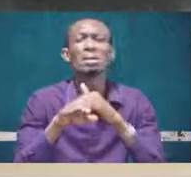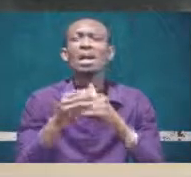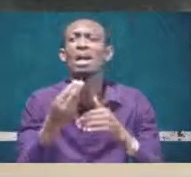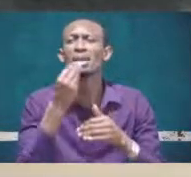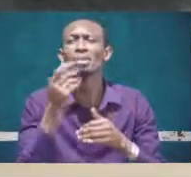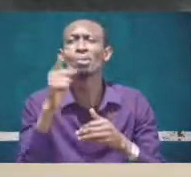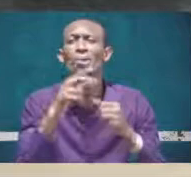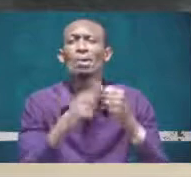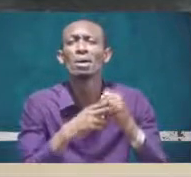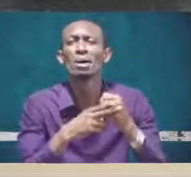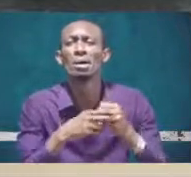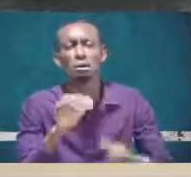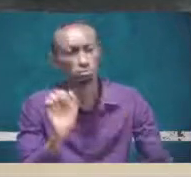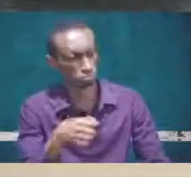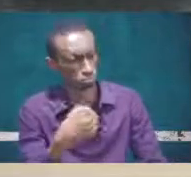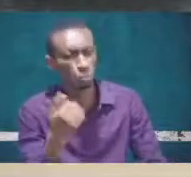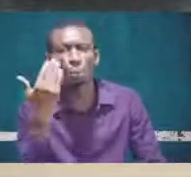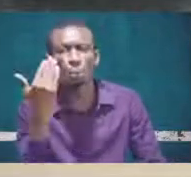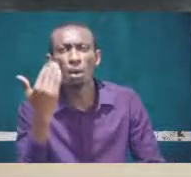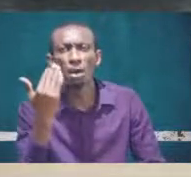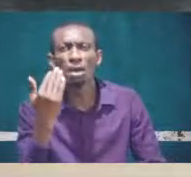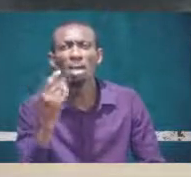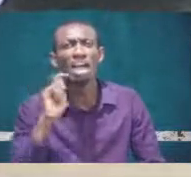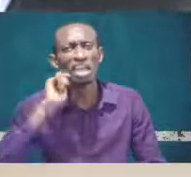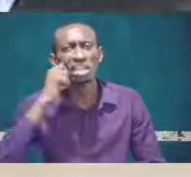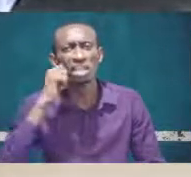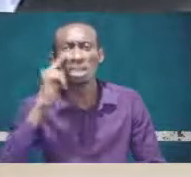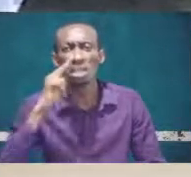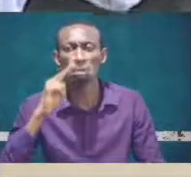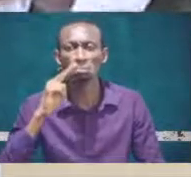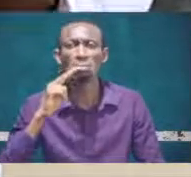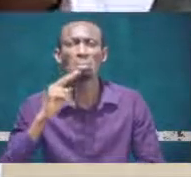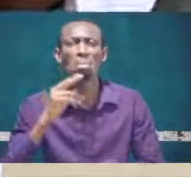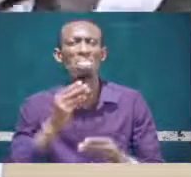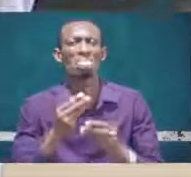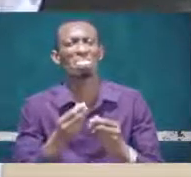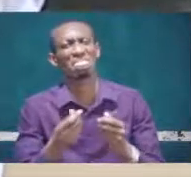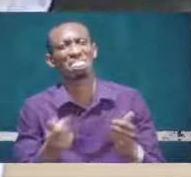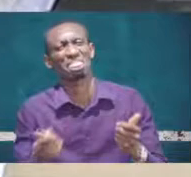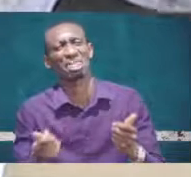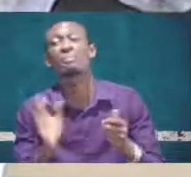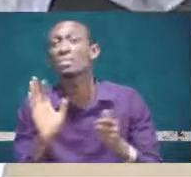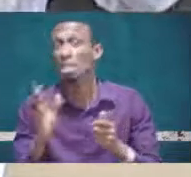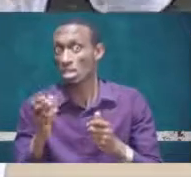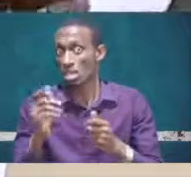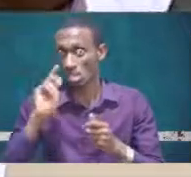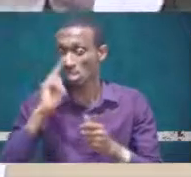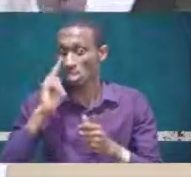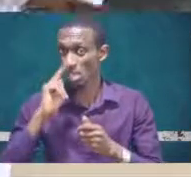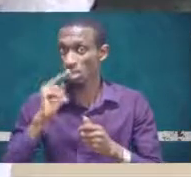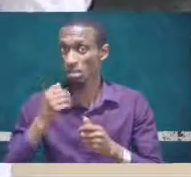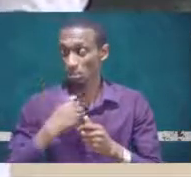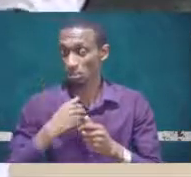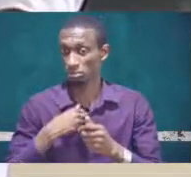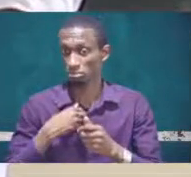will I do? Because money is durable, I will sell these tomatoes and I keep money. I'm keeping tomatoes in form of money because